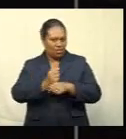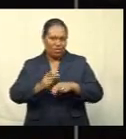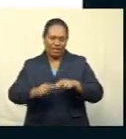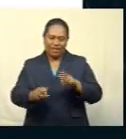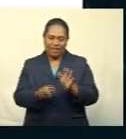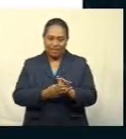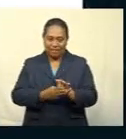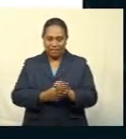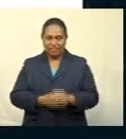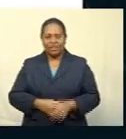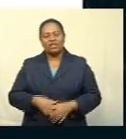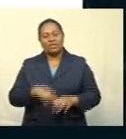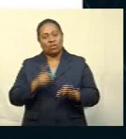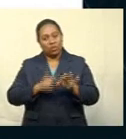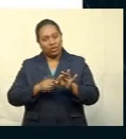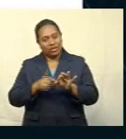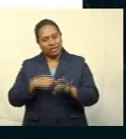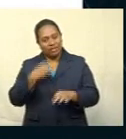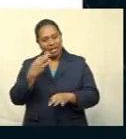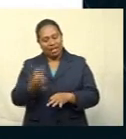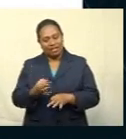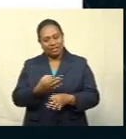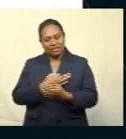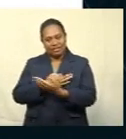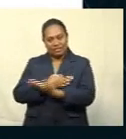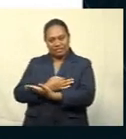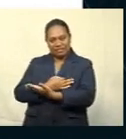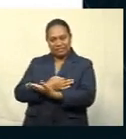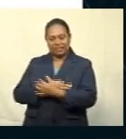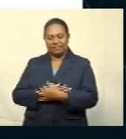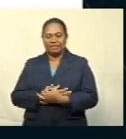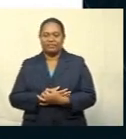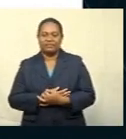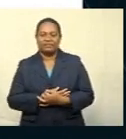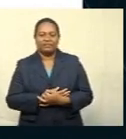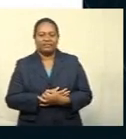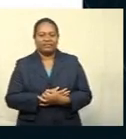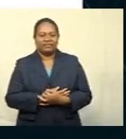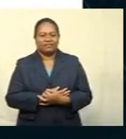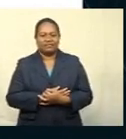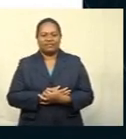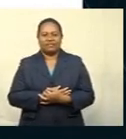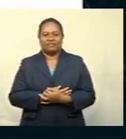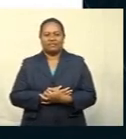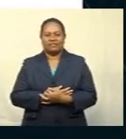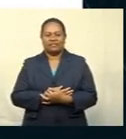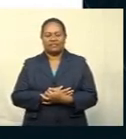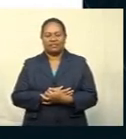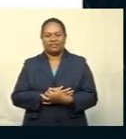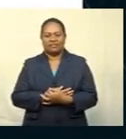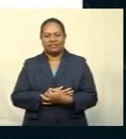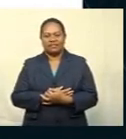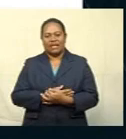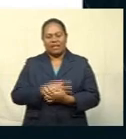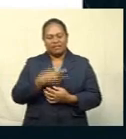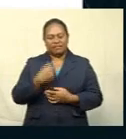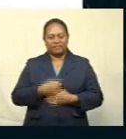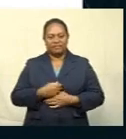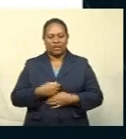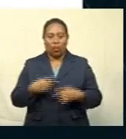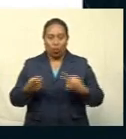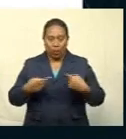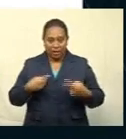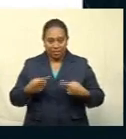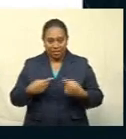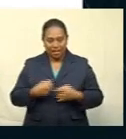FM. To our poll question, we are asking, is bullying an issue that needs to be reported to police? Visit our FBC News